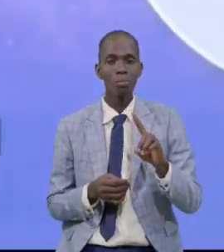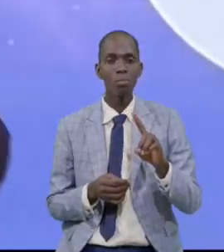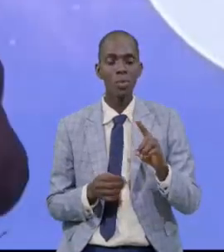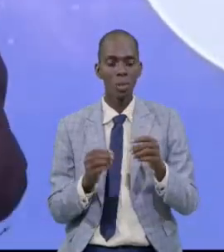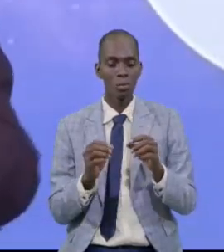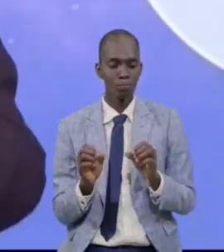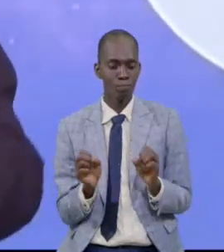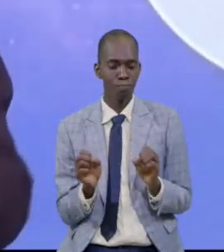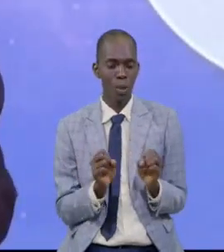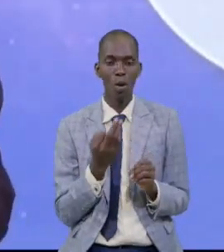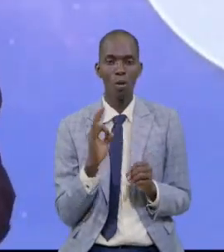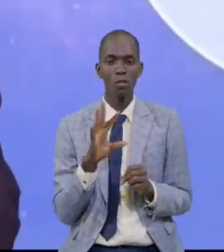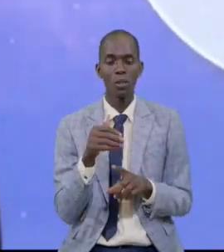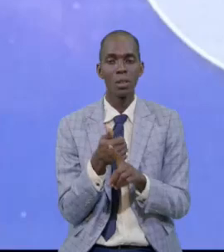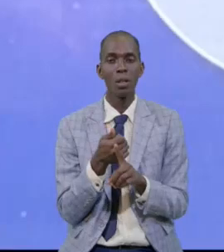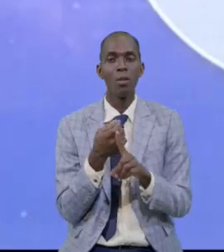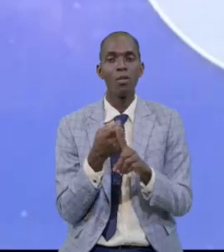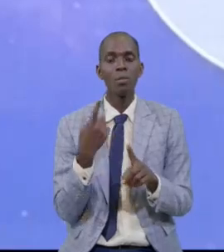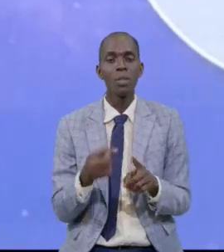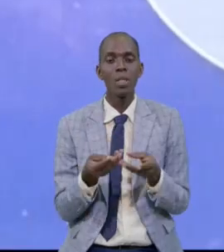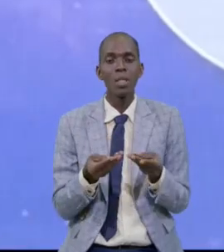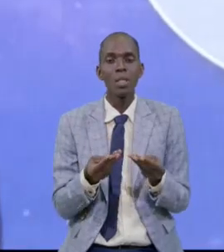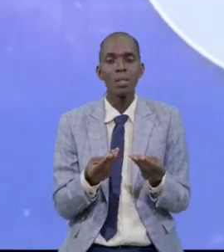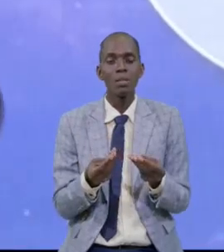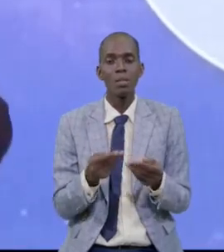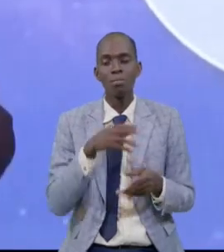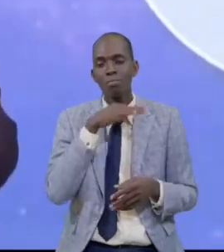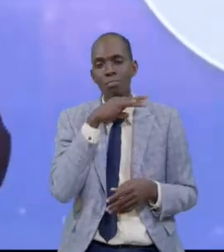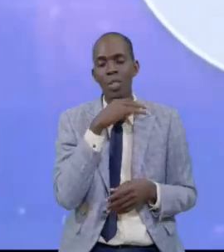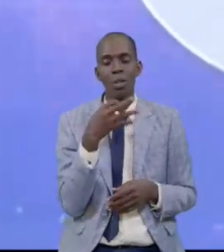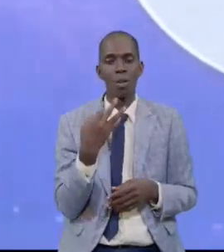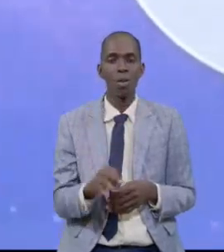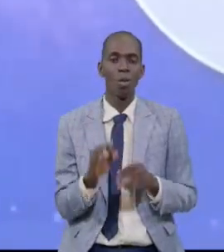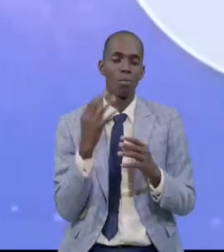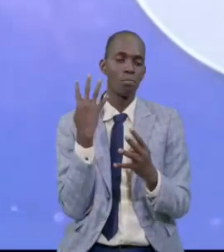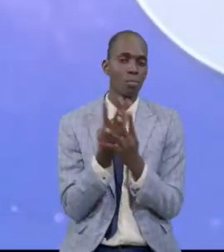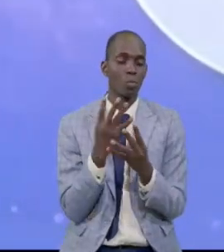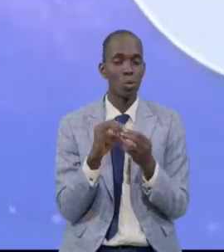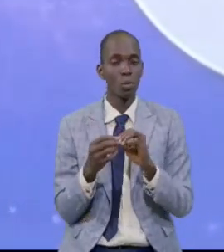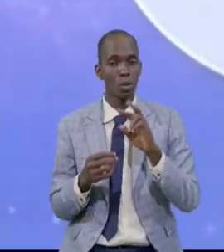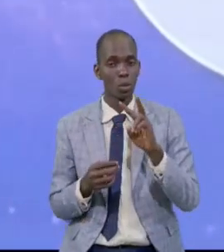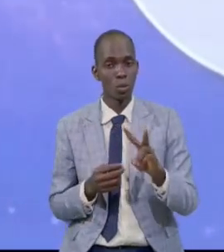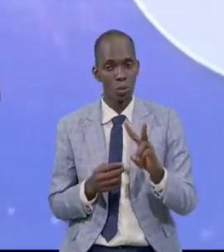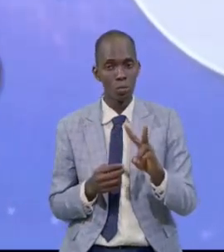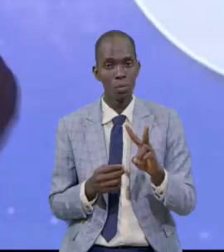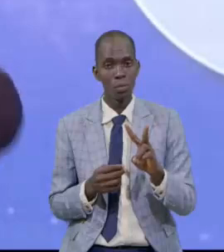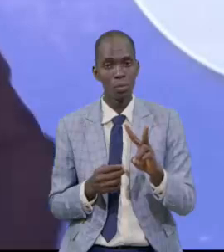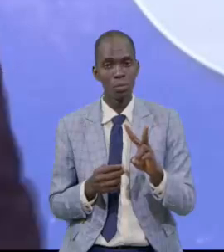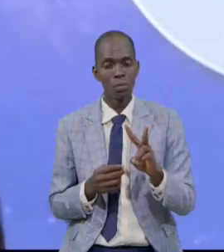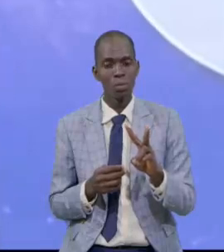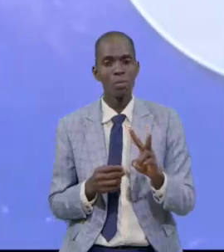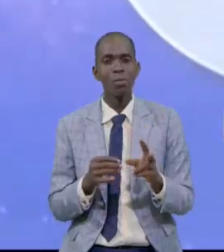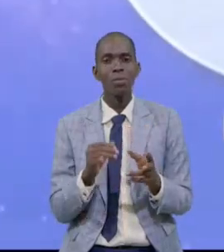from the dirt of captivity. Number two, sold, that's the question,